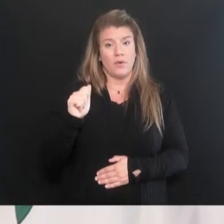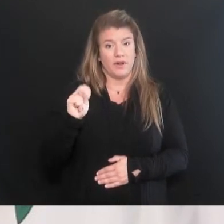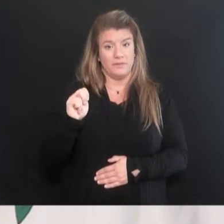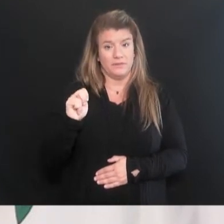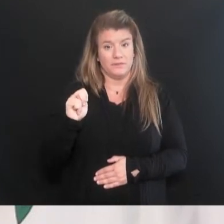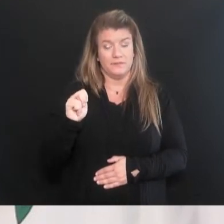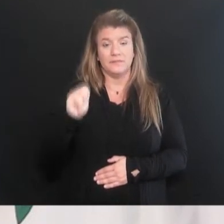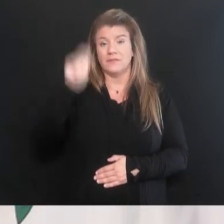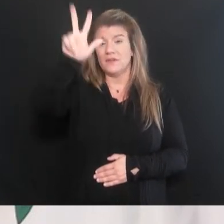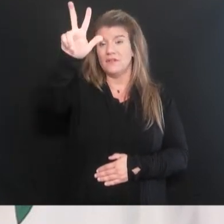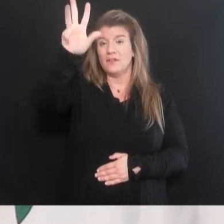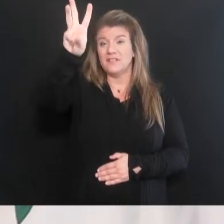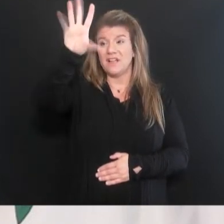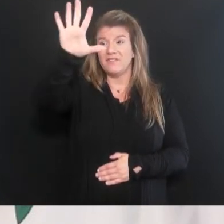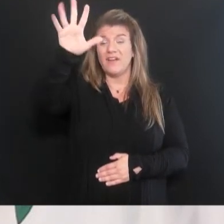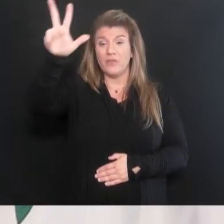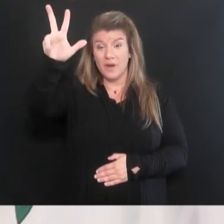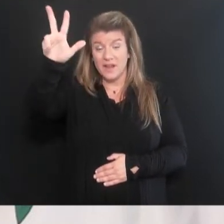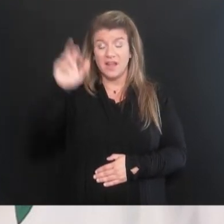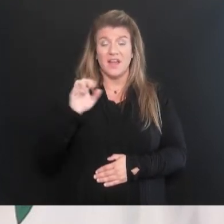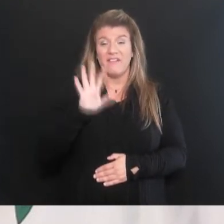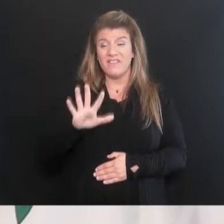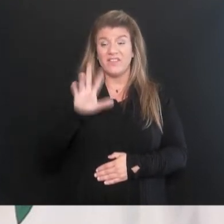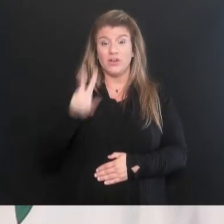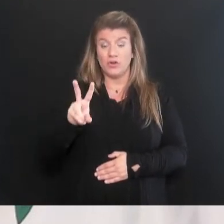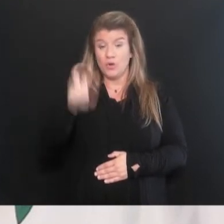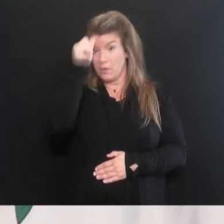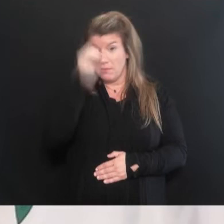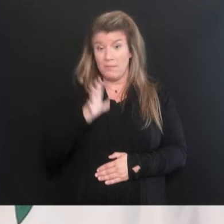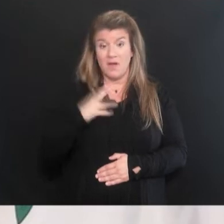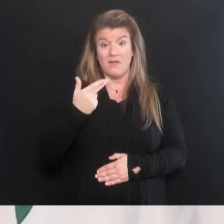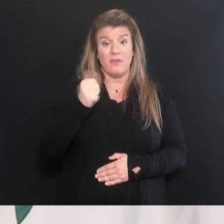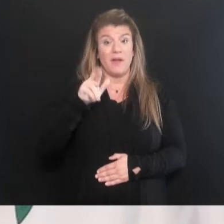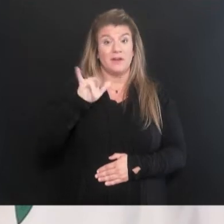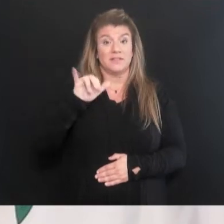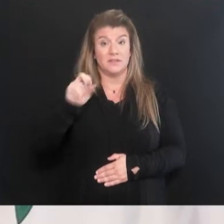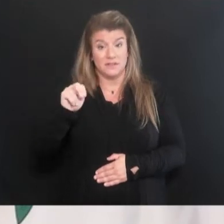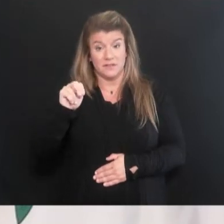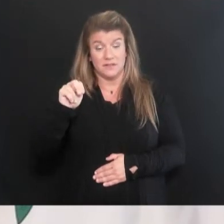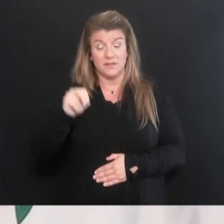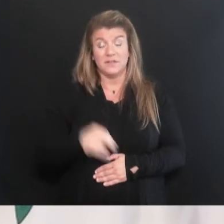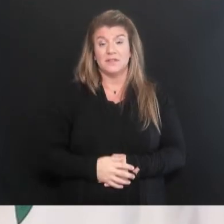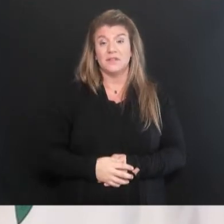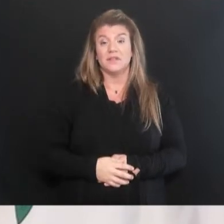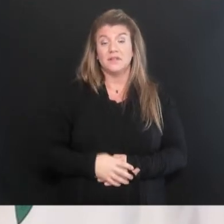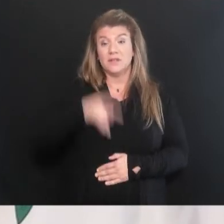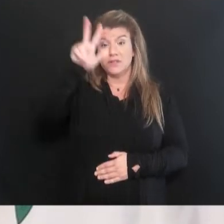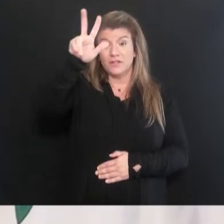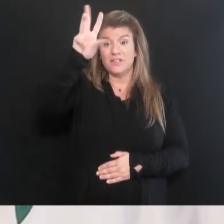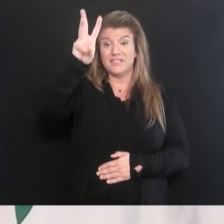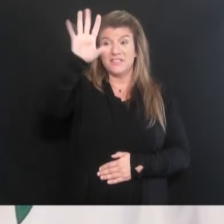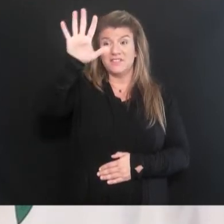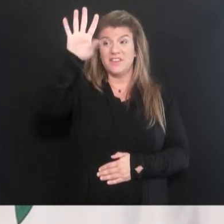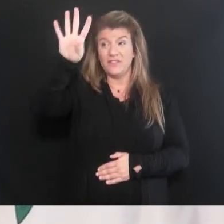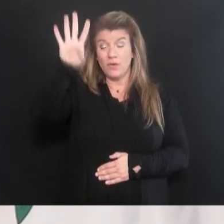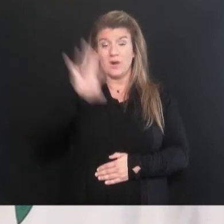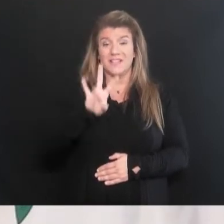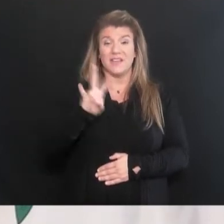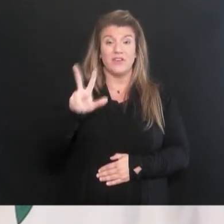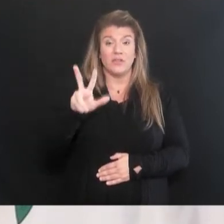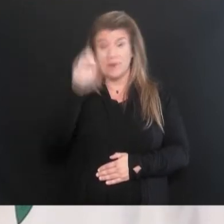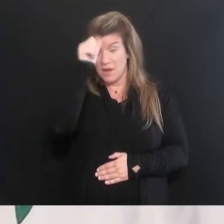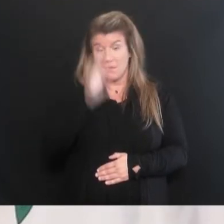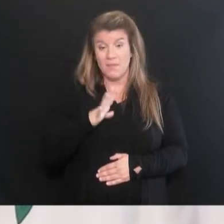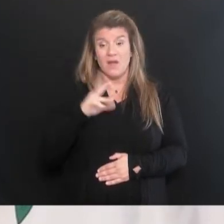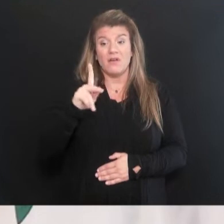The 3,653rd death, a 52-year-old male from Harrison County. The 3,654th death, a 73-year-old